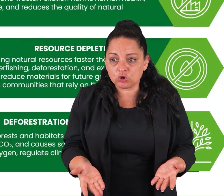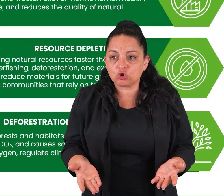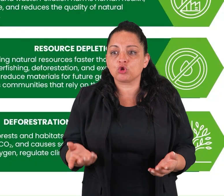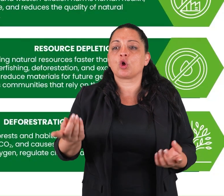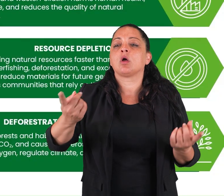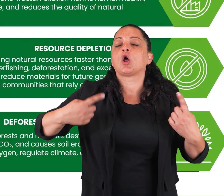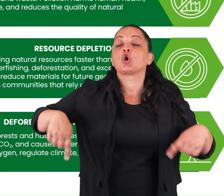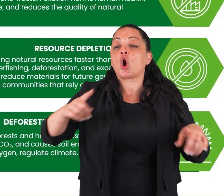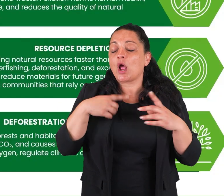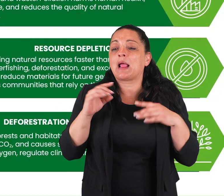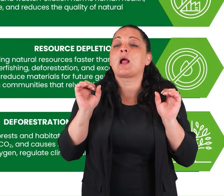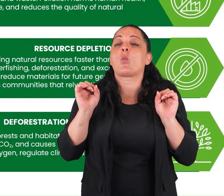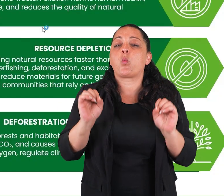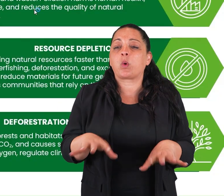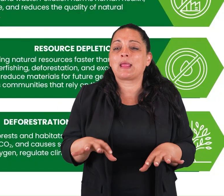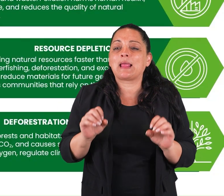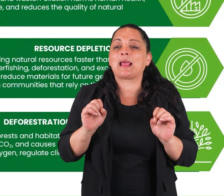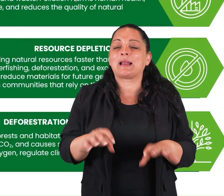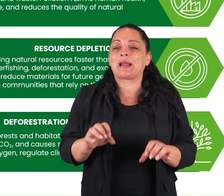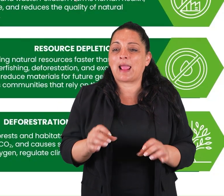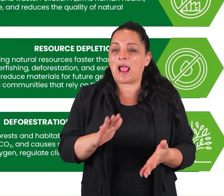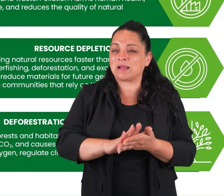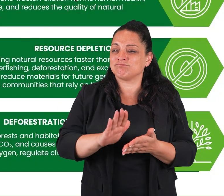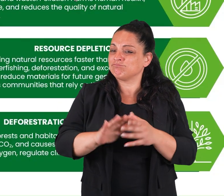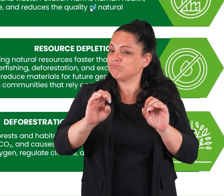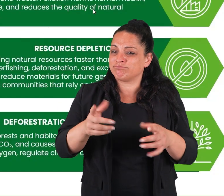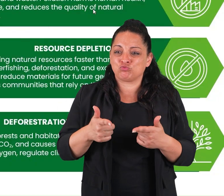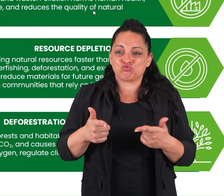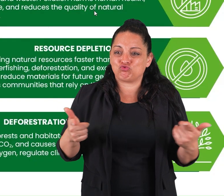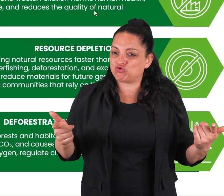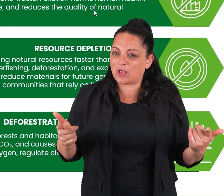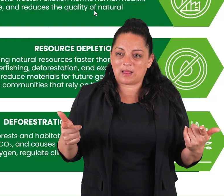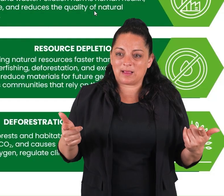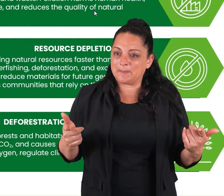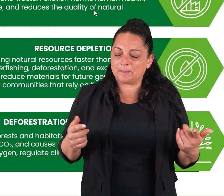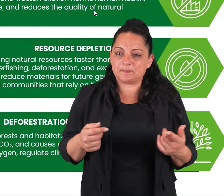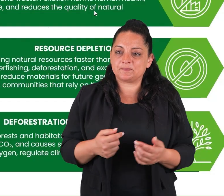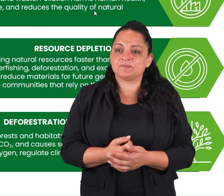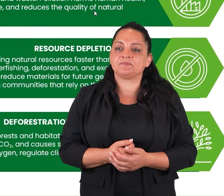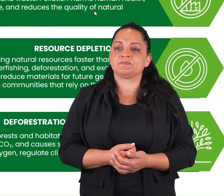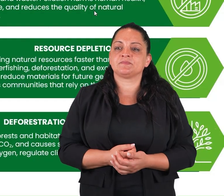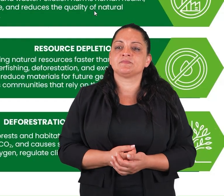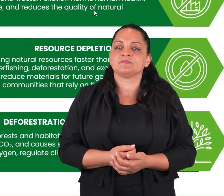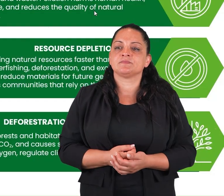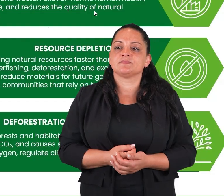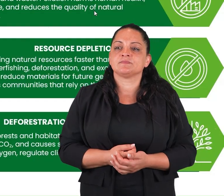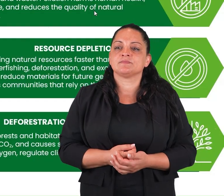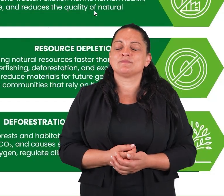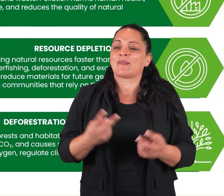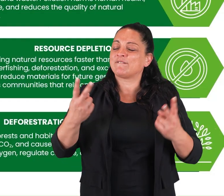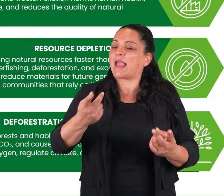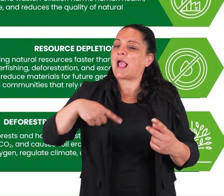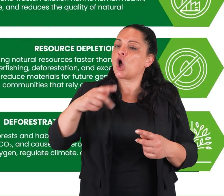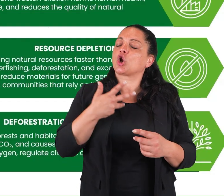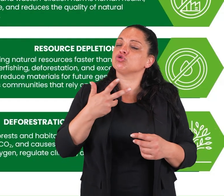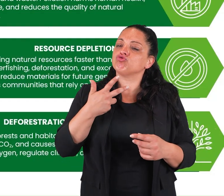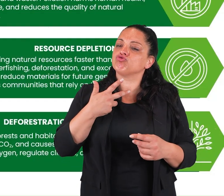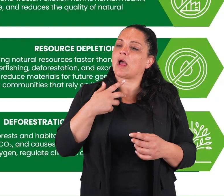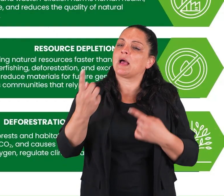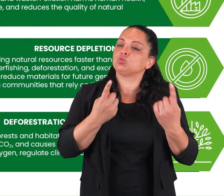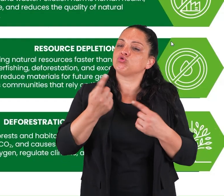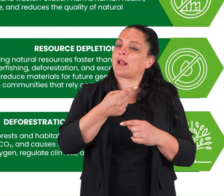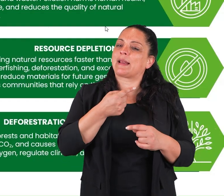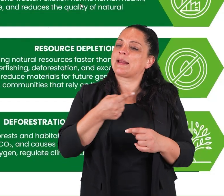and we're polluting this air, water, and soil. So we have negative impact on